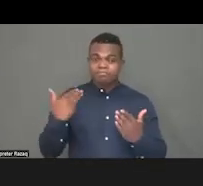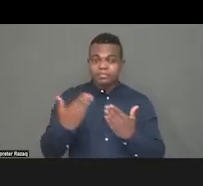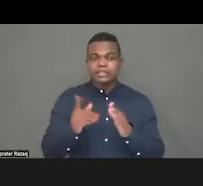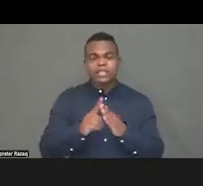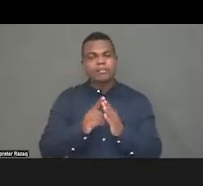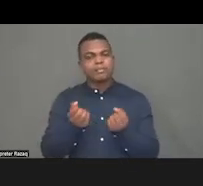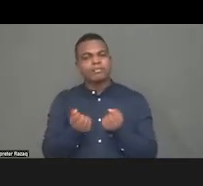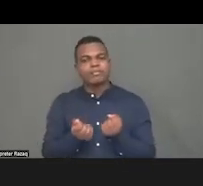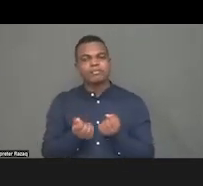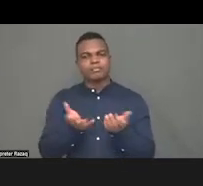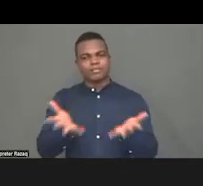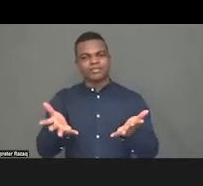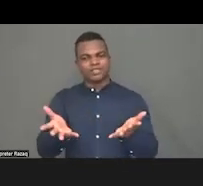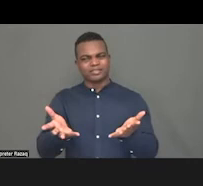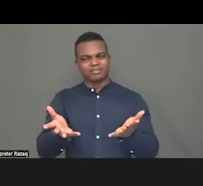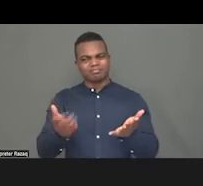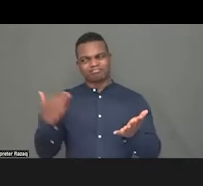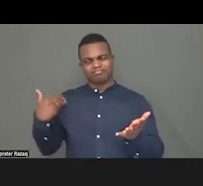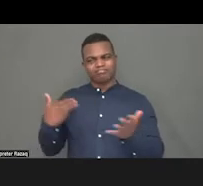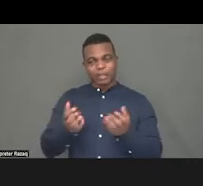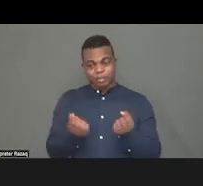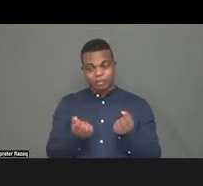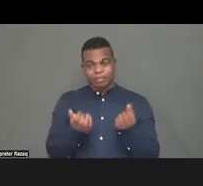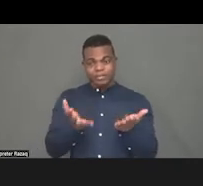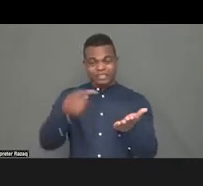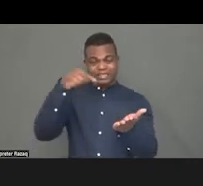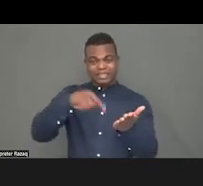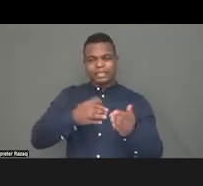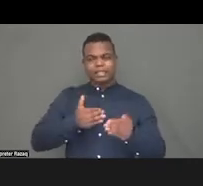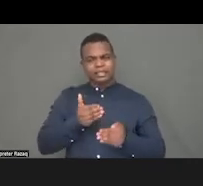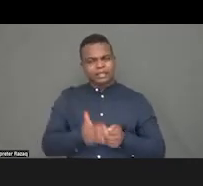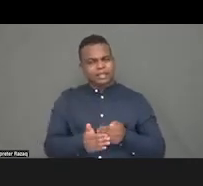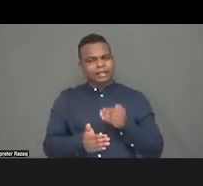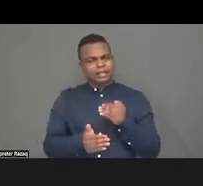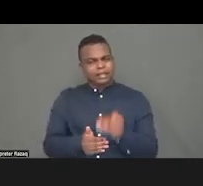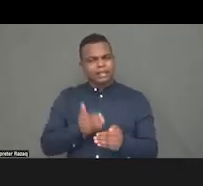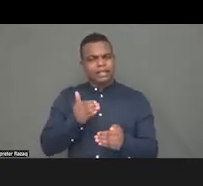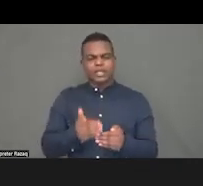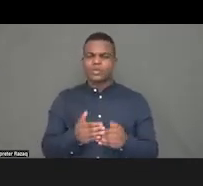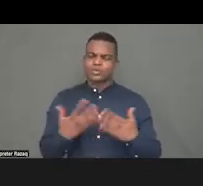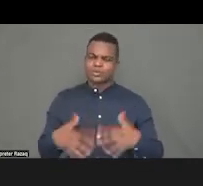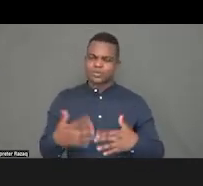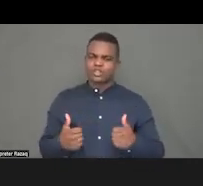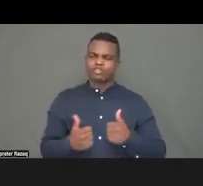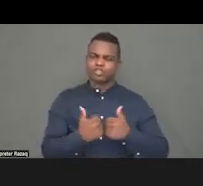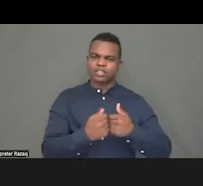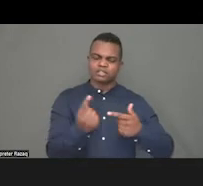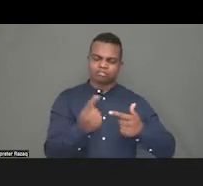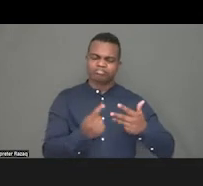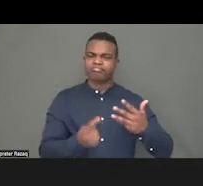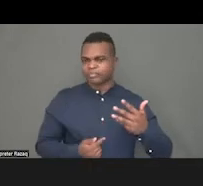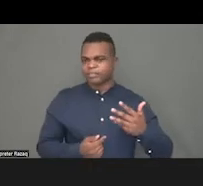to use these lessons to improve our development investments going forward. And our report makes some